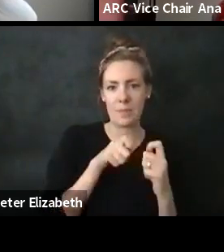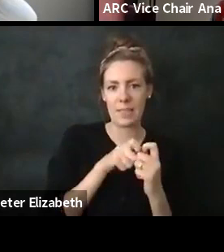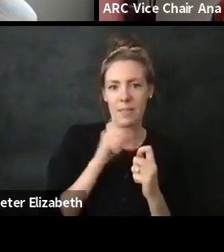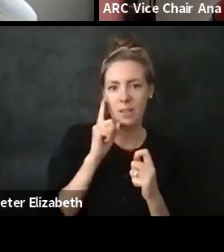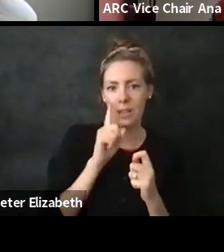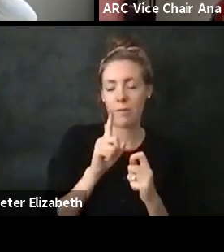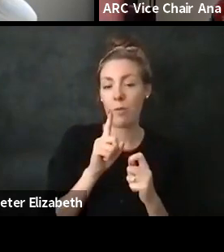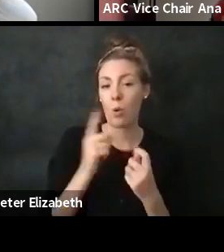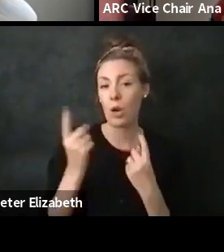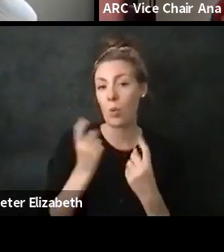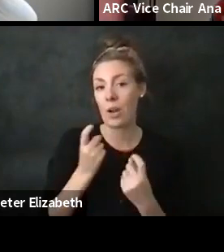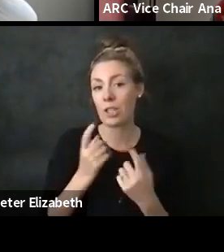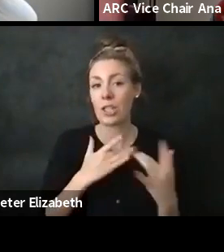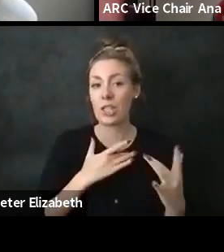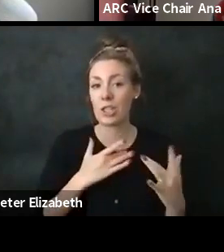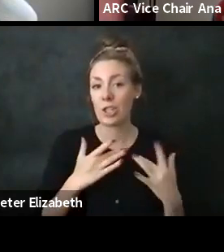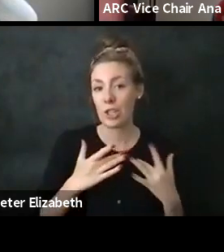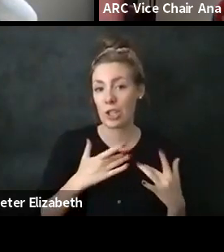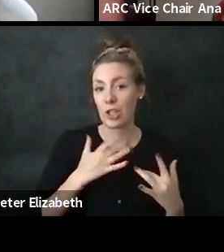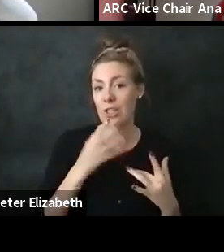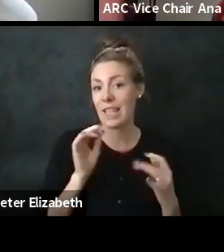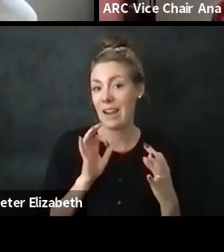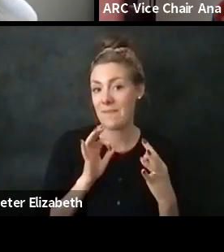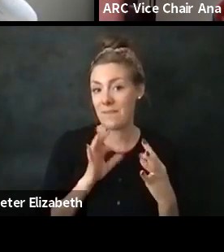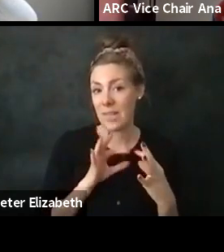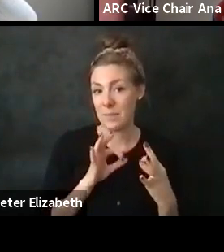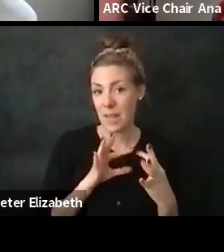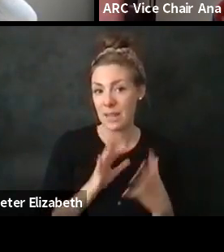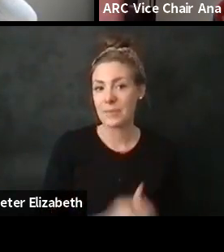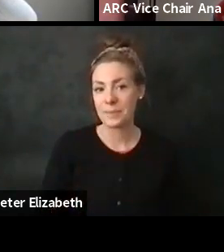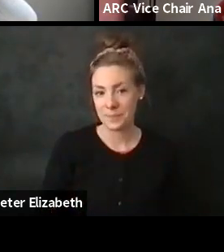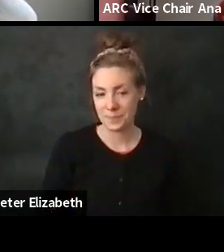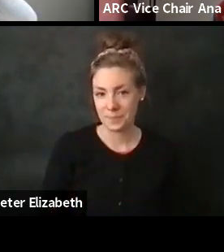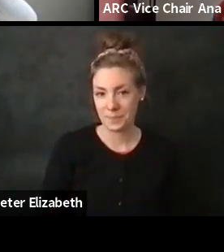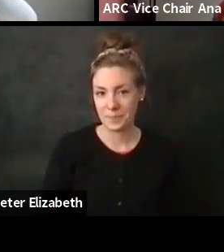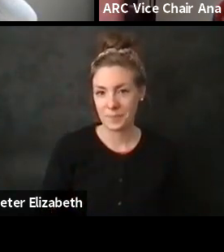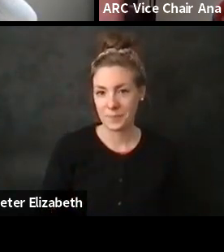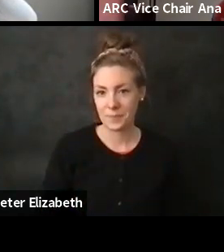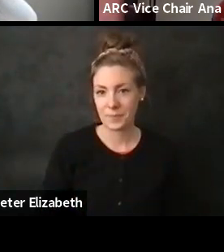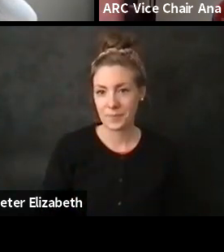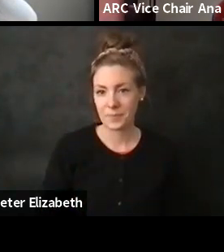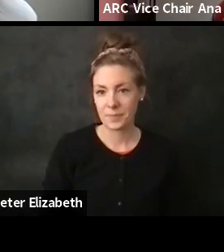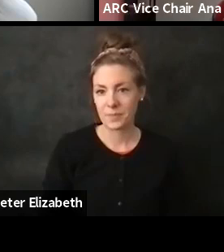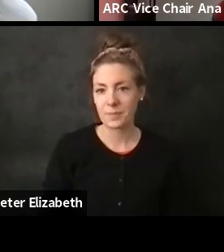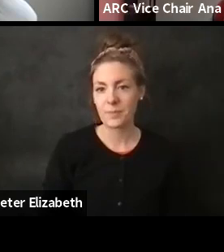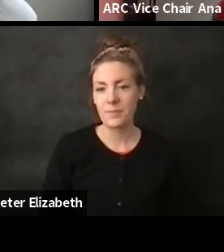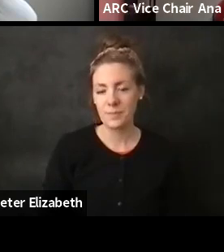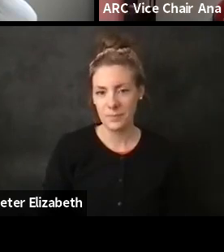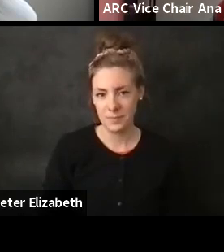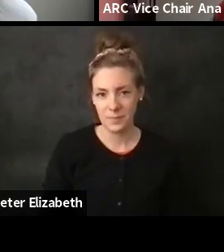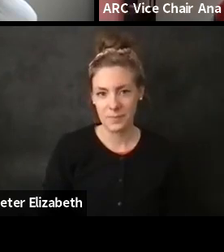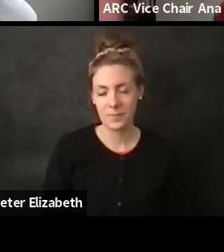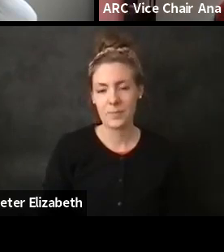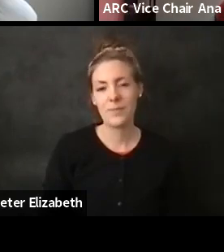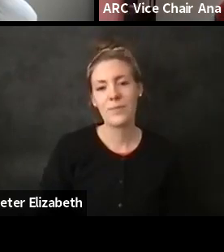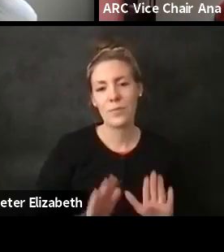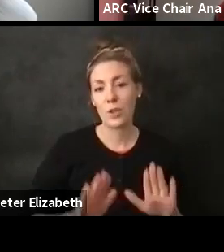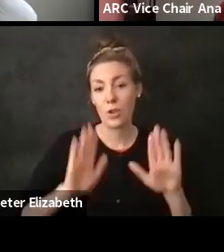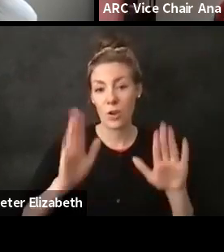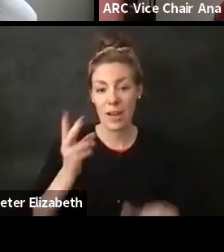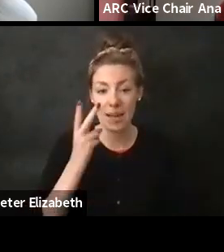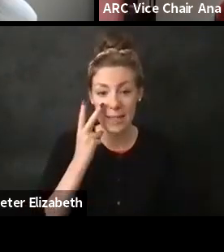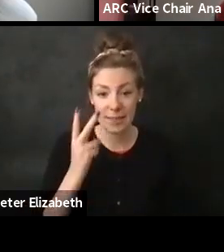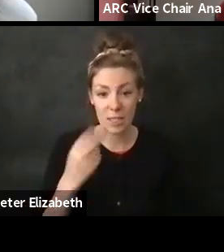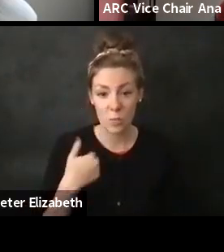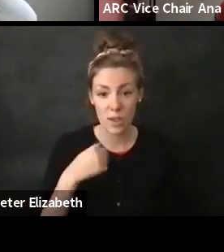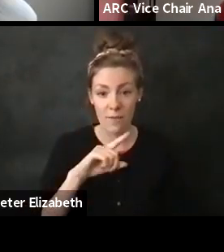questions, concerns, and input on the map drawing process. Great. And I do see that we have a question